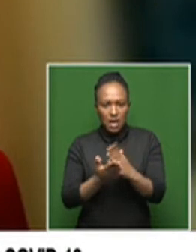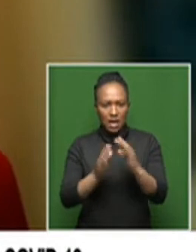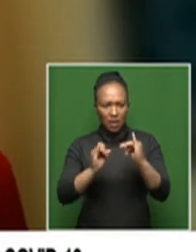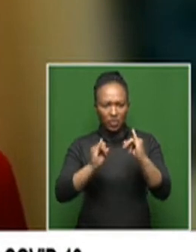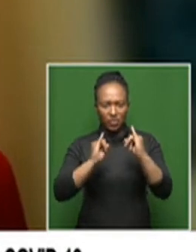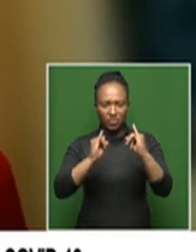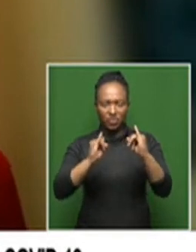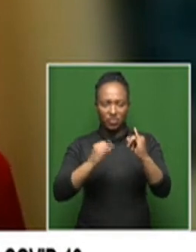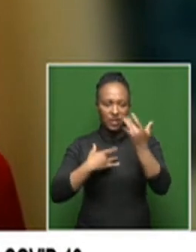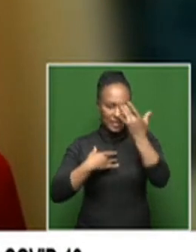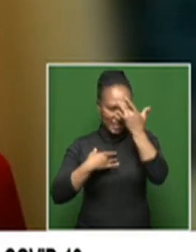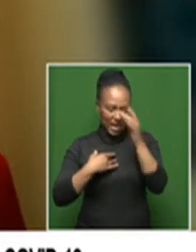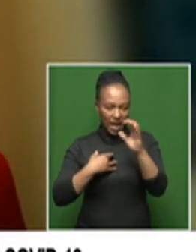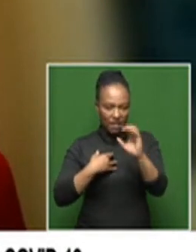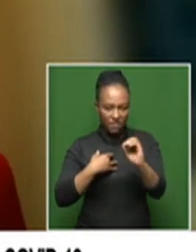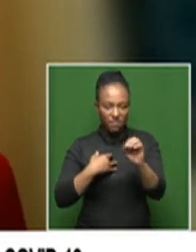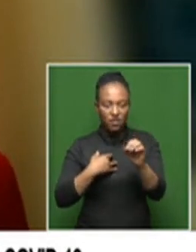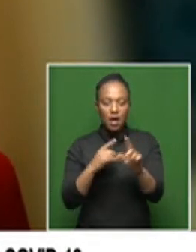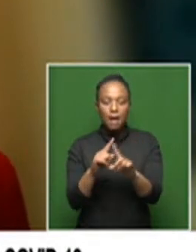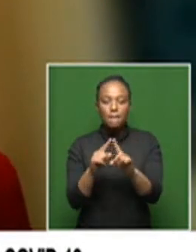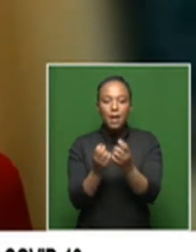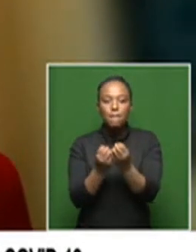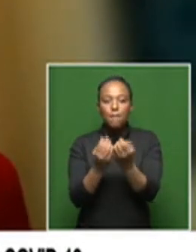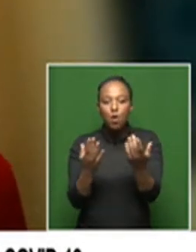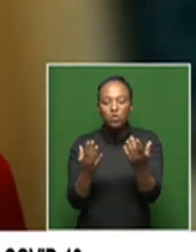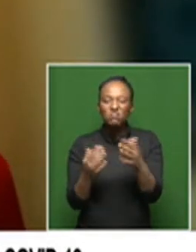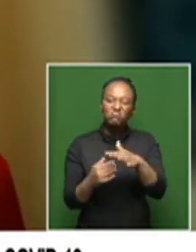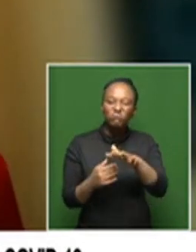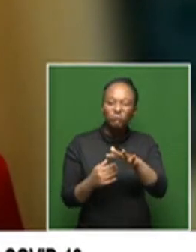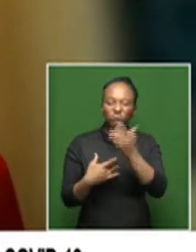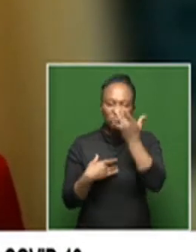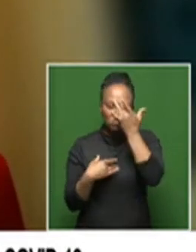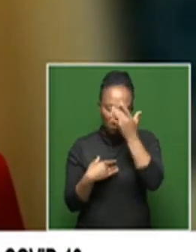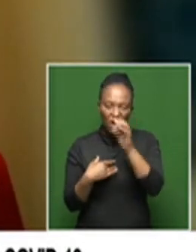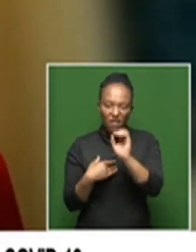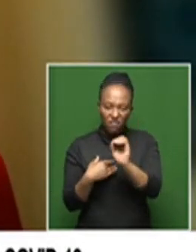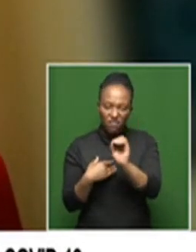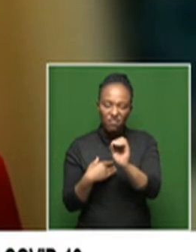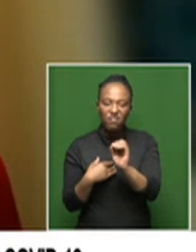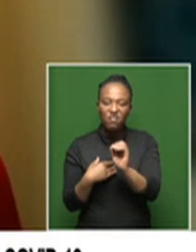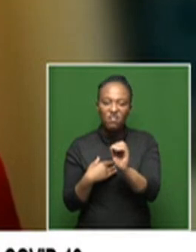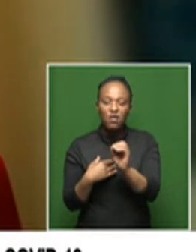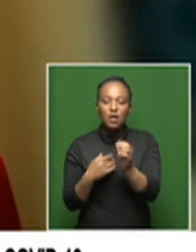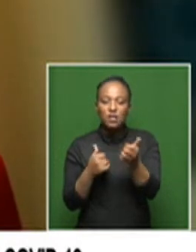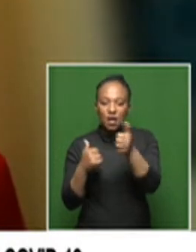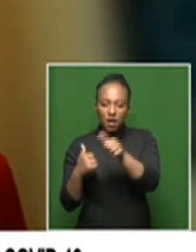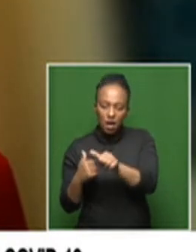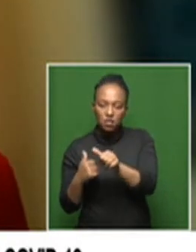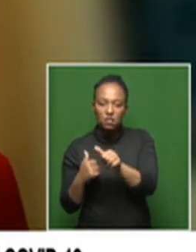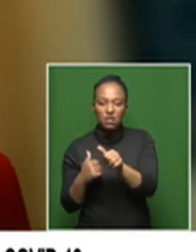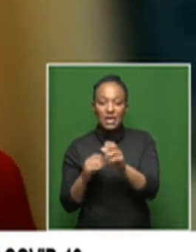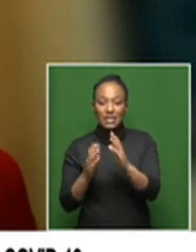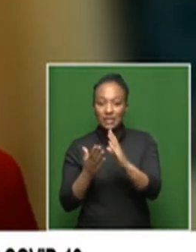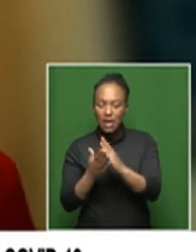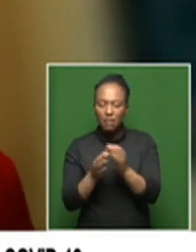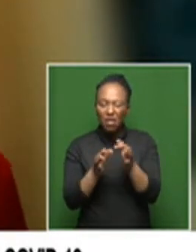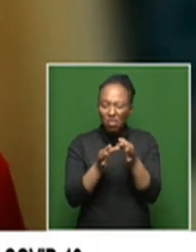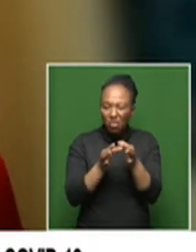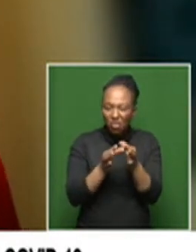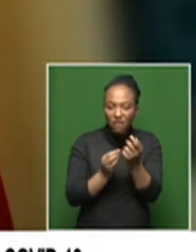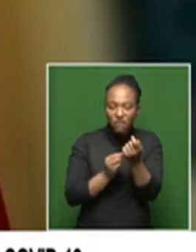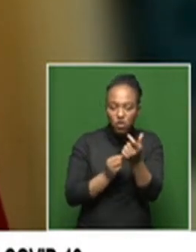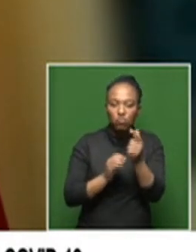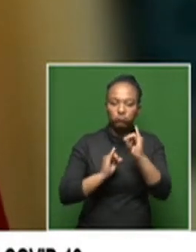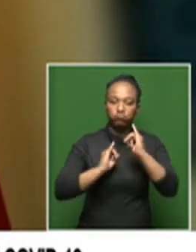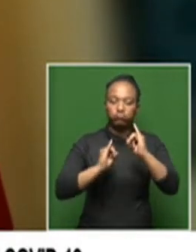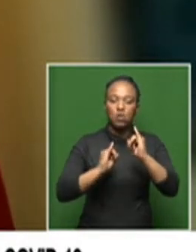infections, but most of them have been mild. Most of the breakthrough infections have been mild, and only a handful have been severe. Every